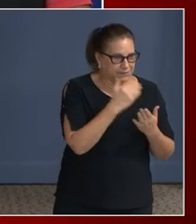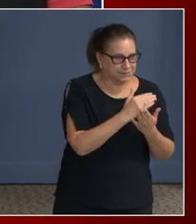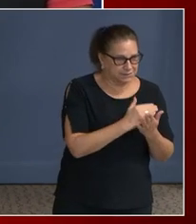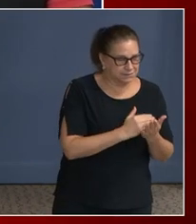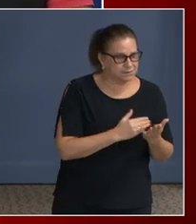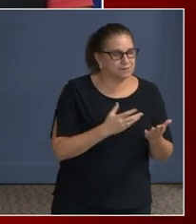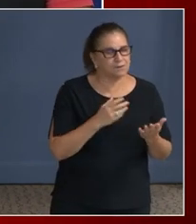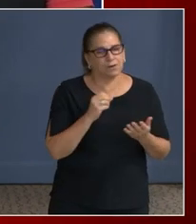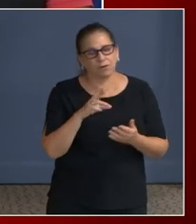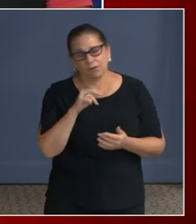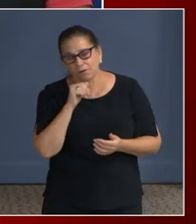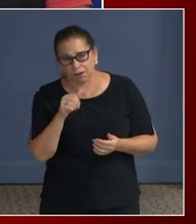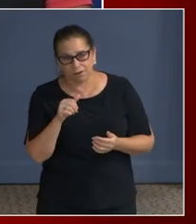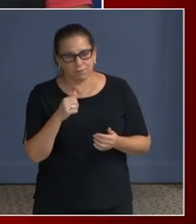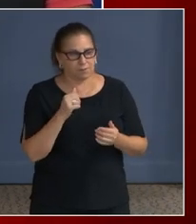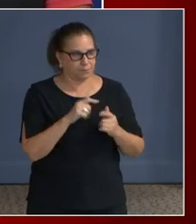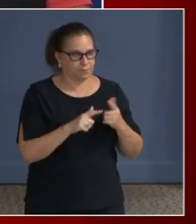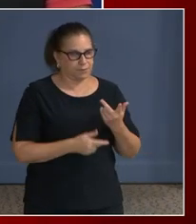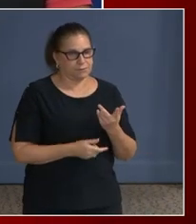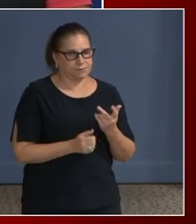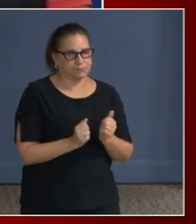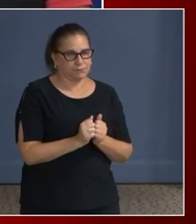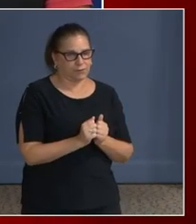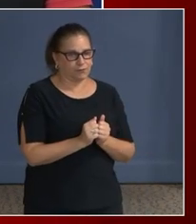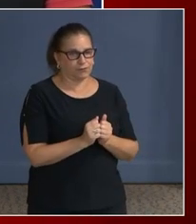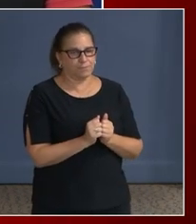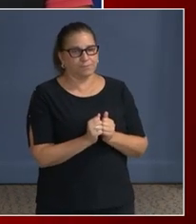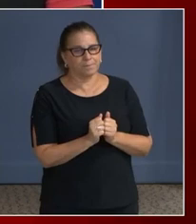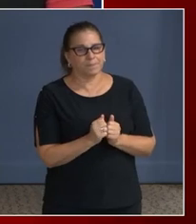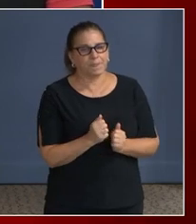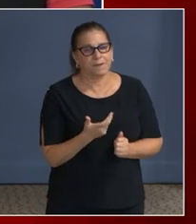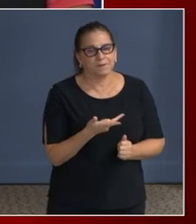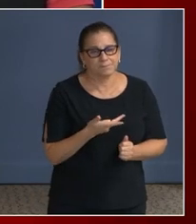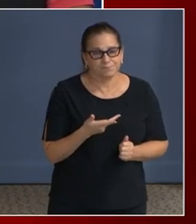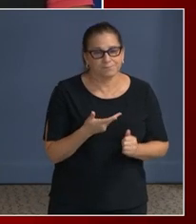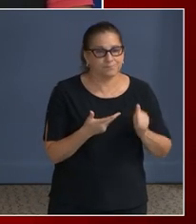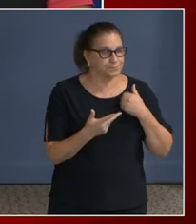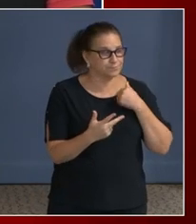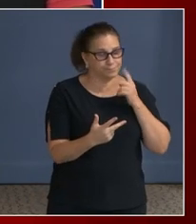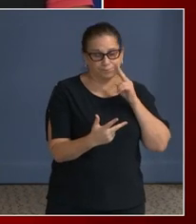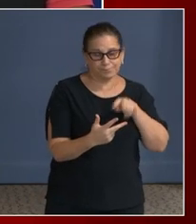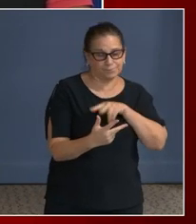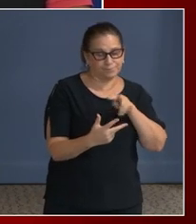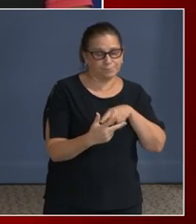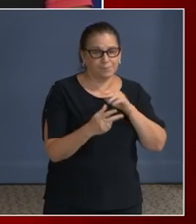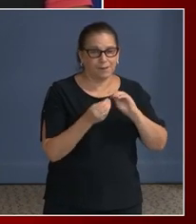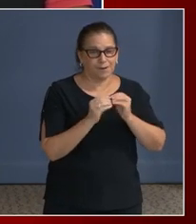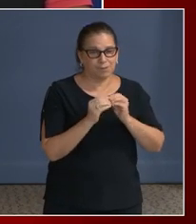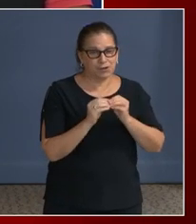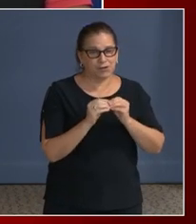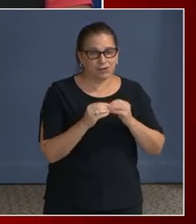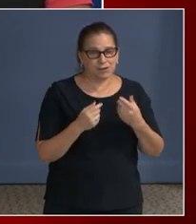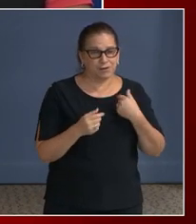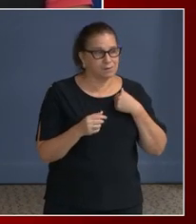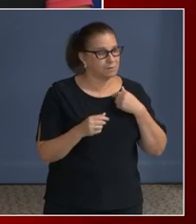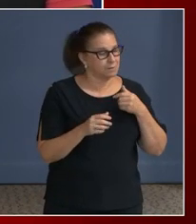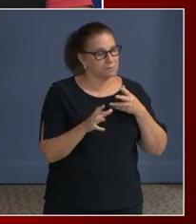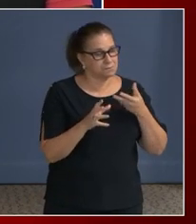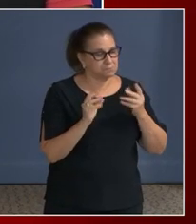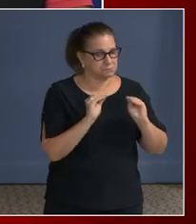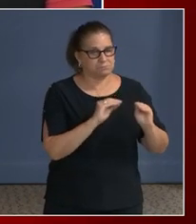the experience in the state at a given time, so it can change. And we update our list twice per